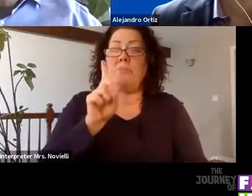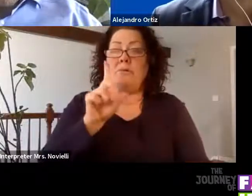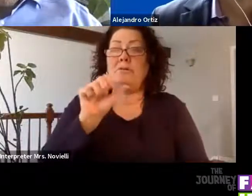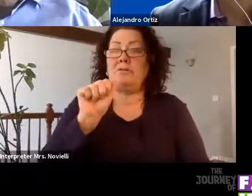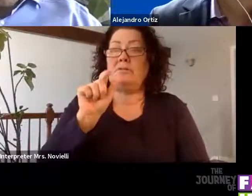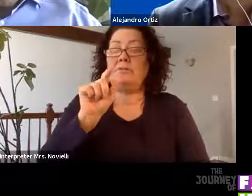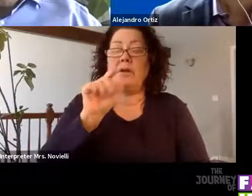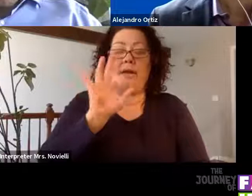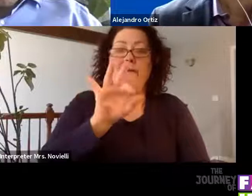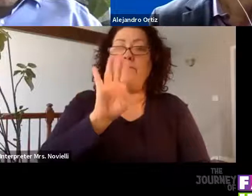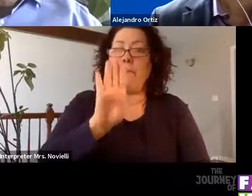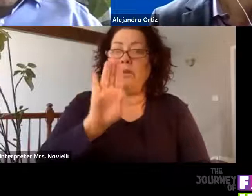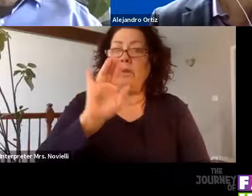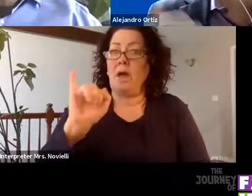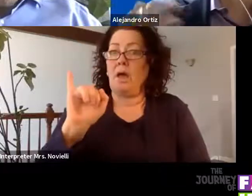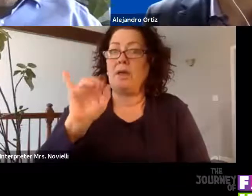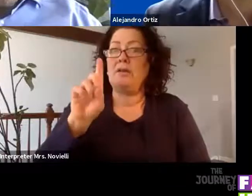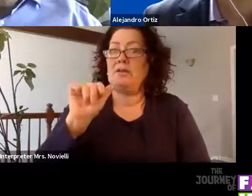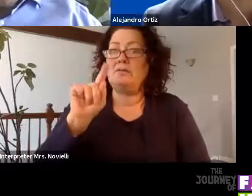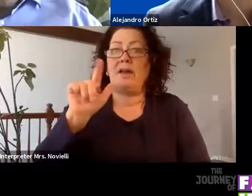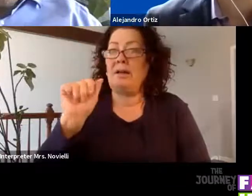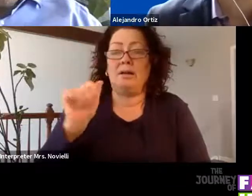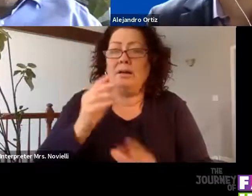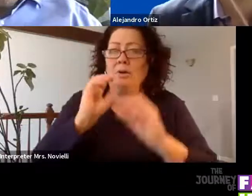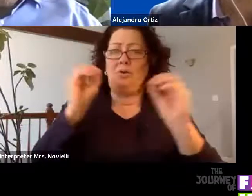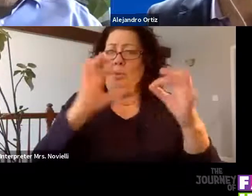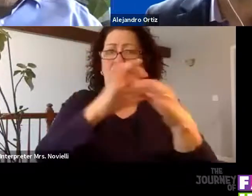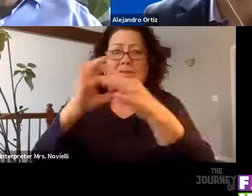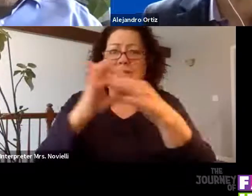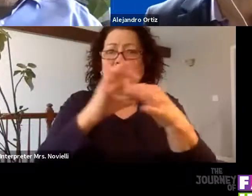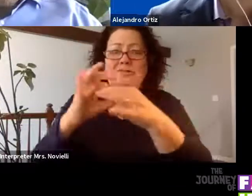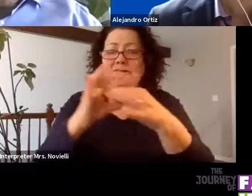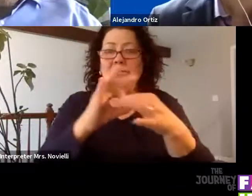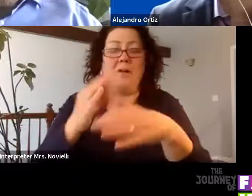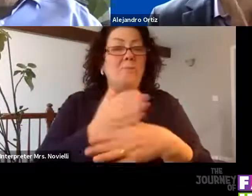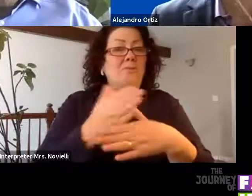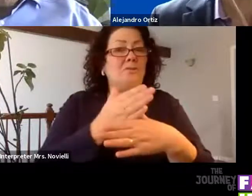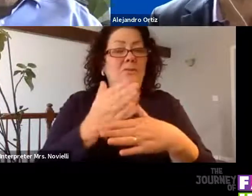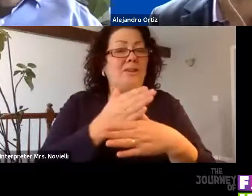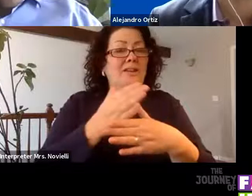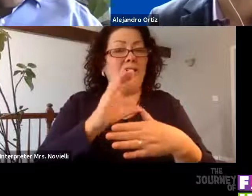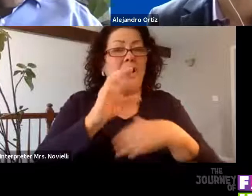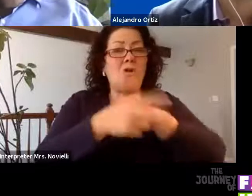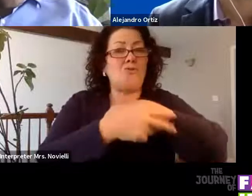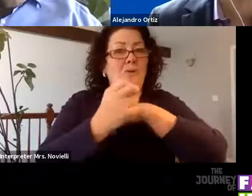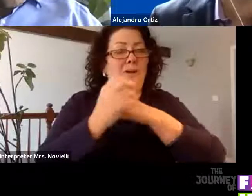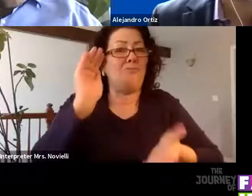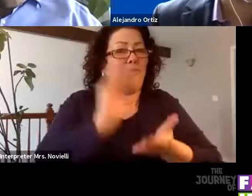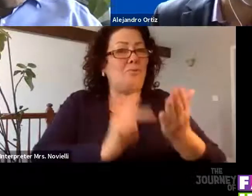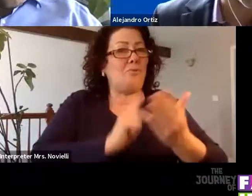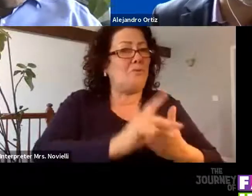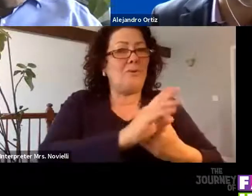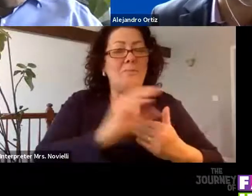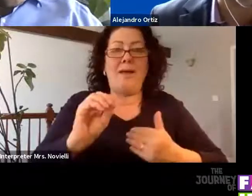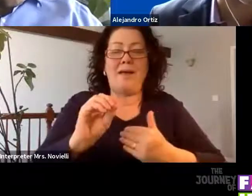correlation between the enactment of this so-called crime-reducing program and any reduction in crime whatsoever. So